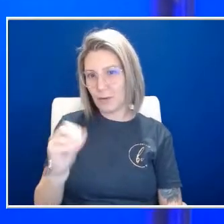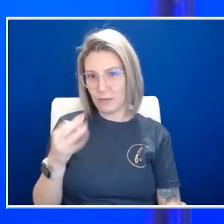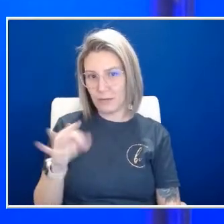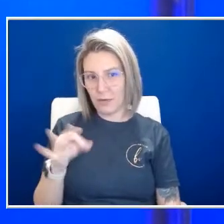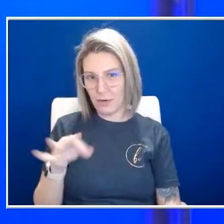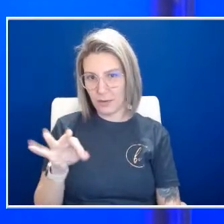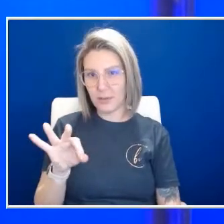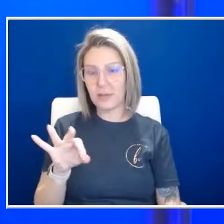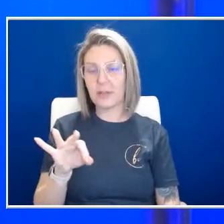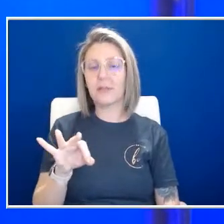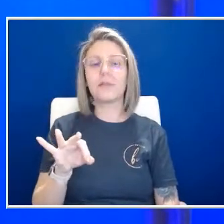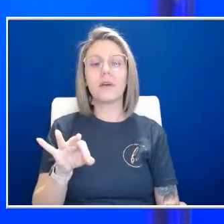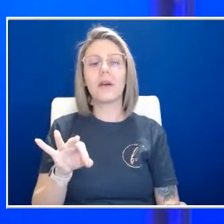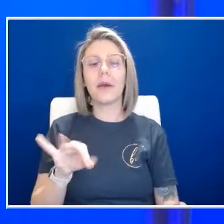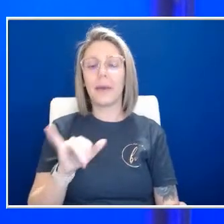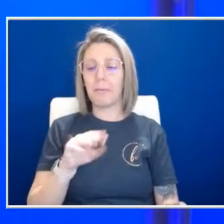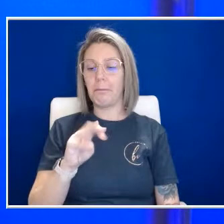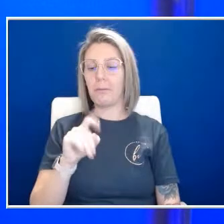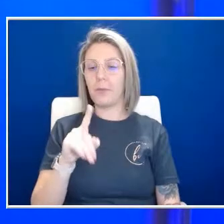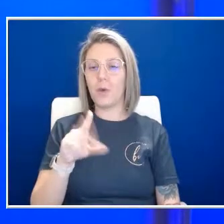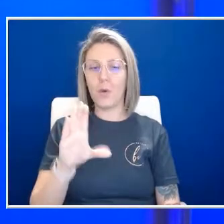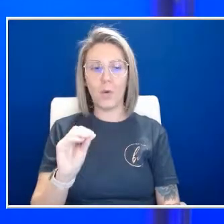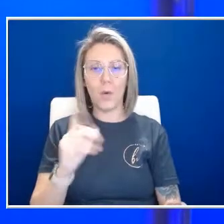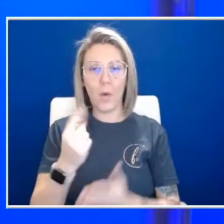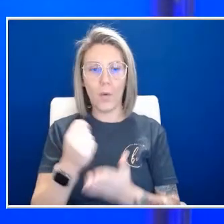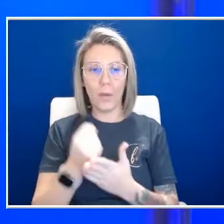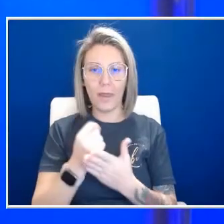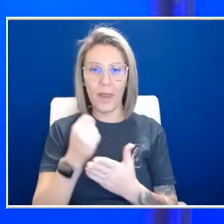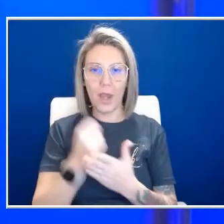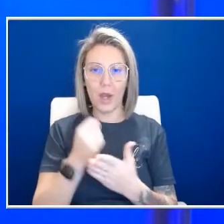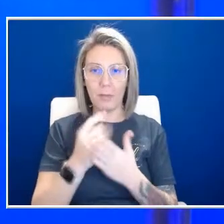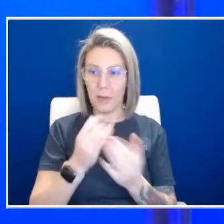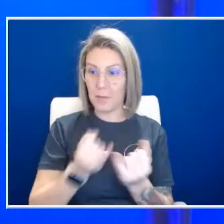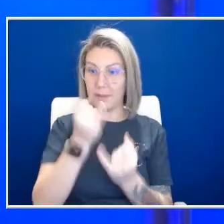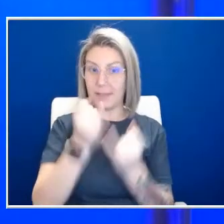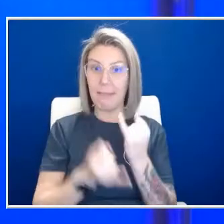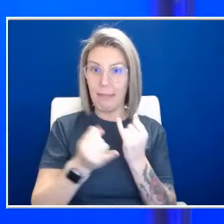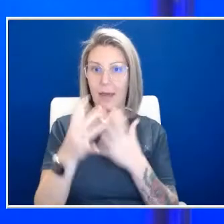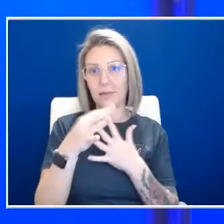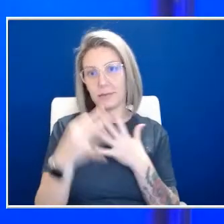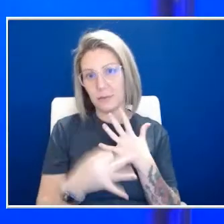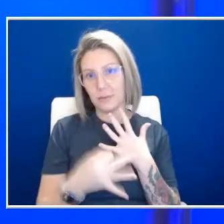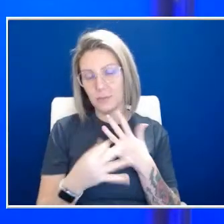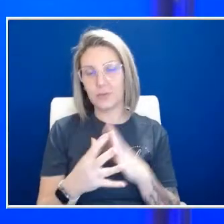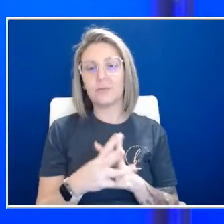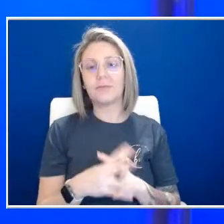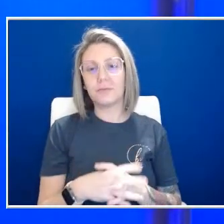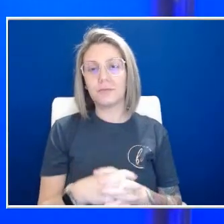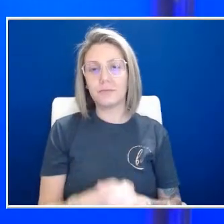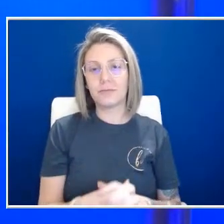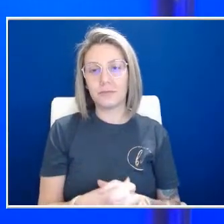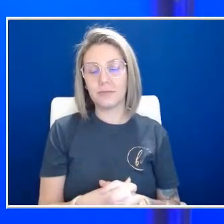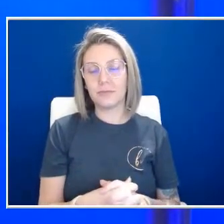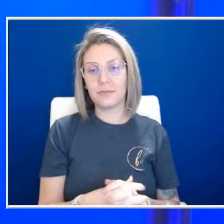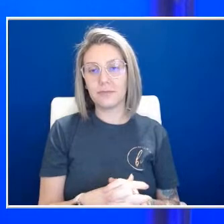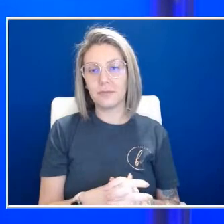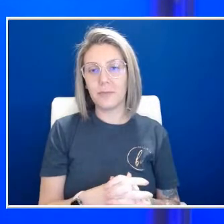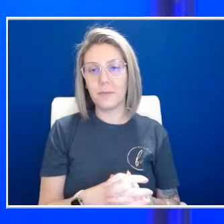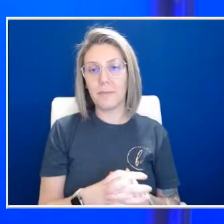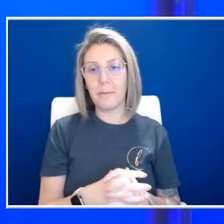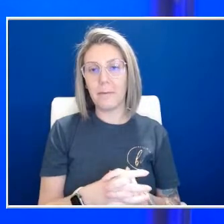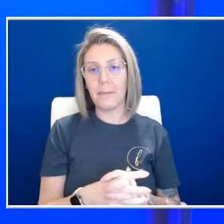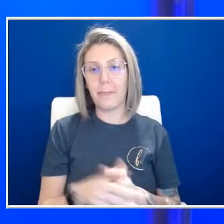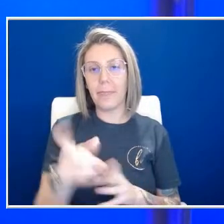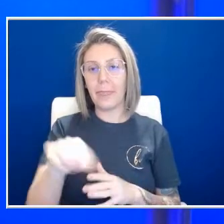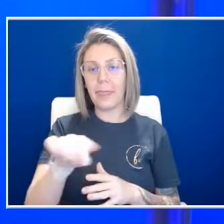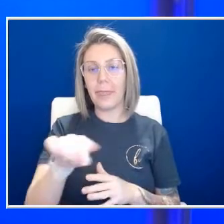immunotherapy was, I guess, the last choice, last option. And they told me I had about a